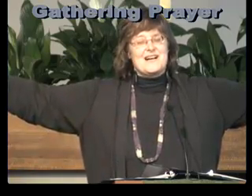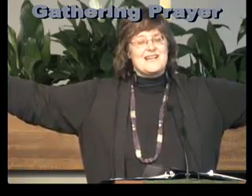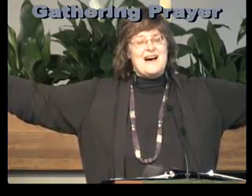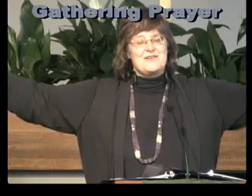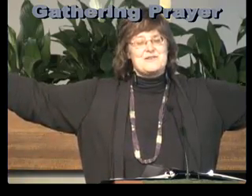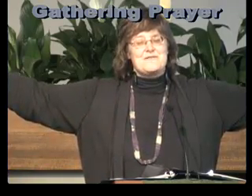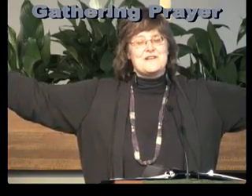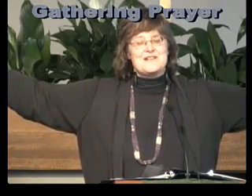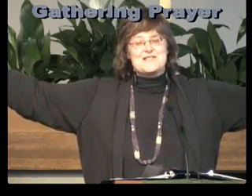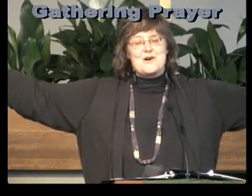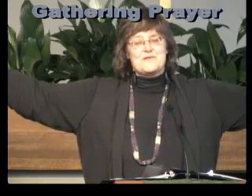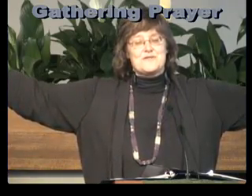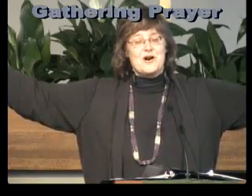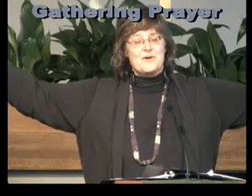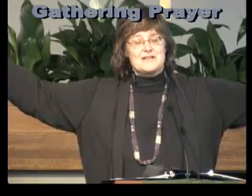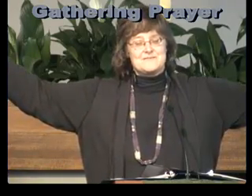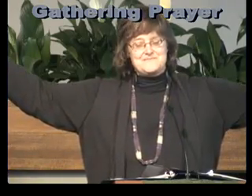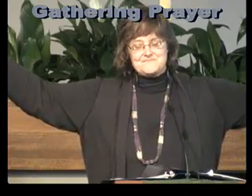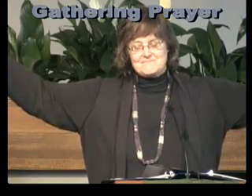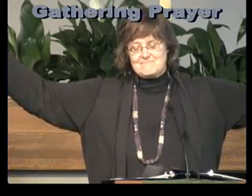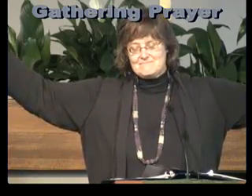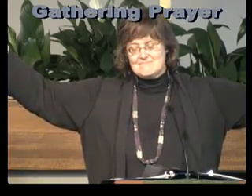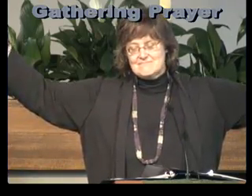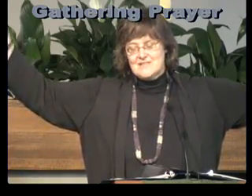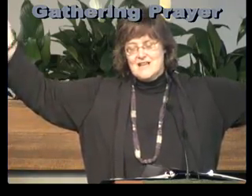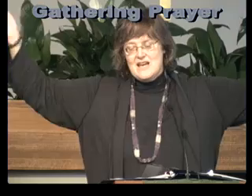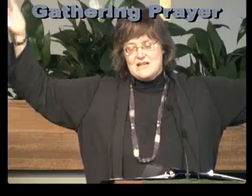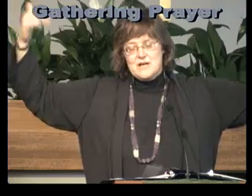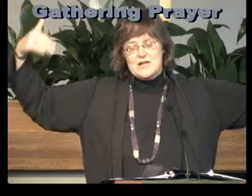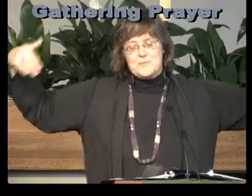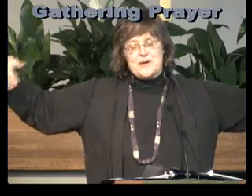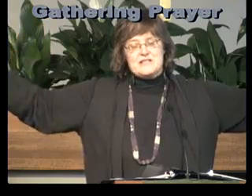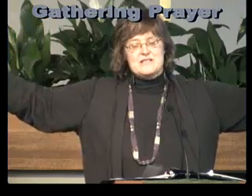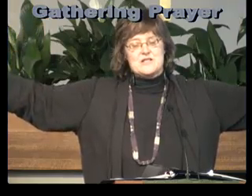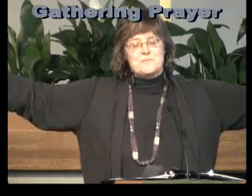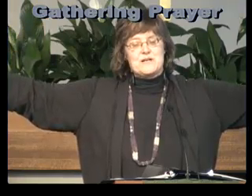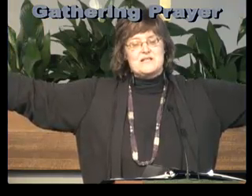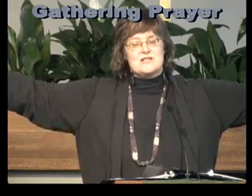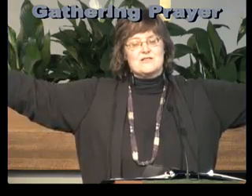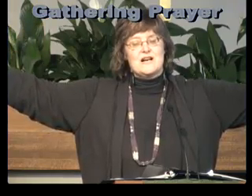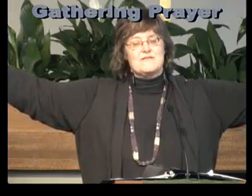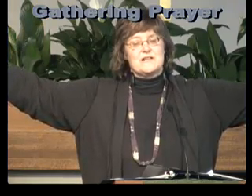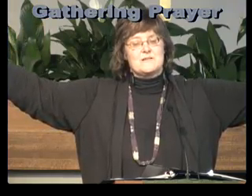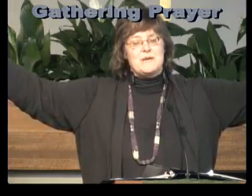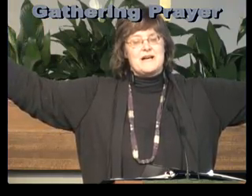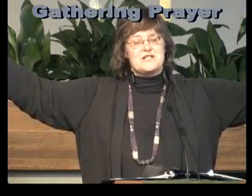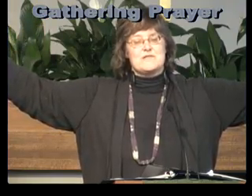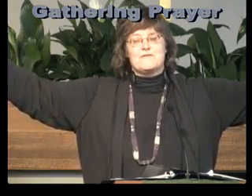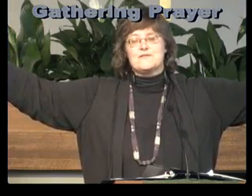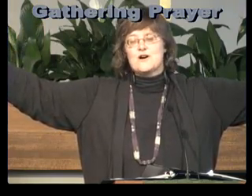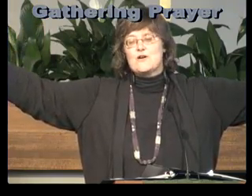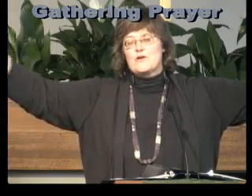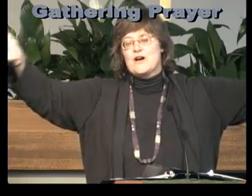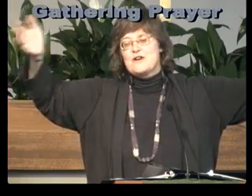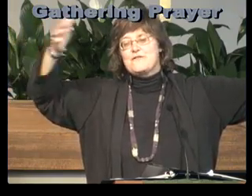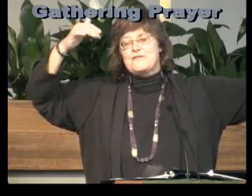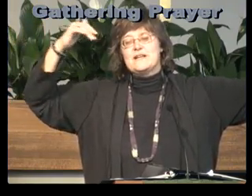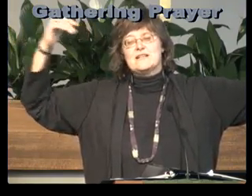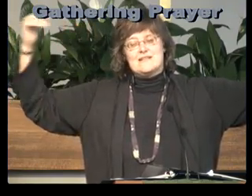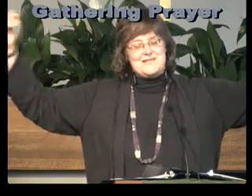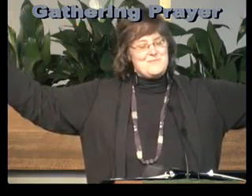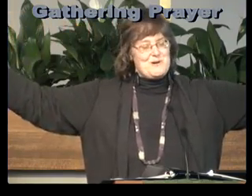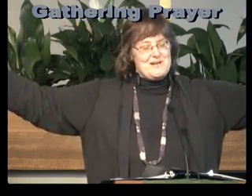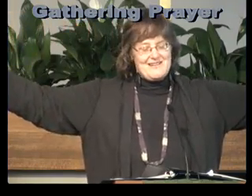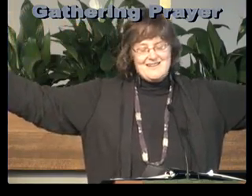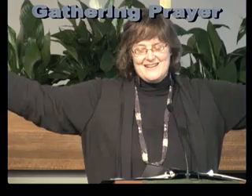to allow you to fill us to overflowing. And may your presence, your peace, your love, and compassion flow